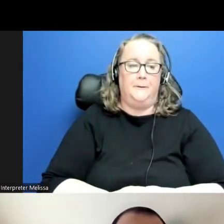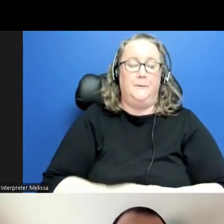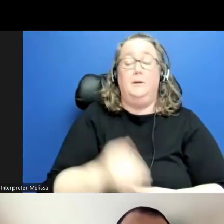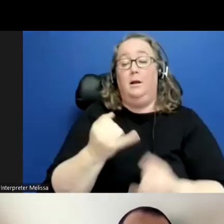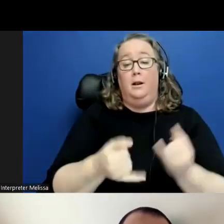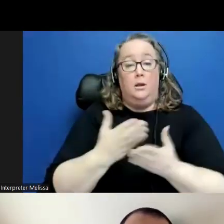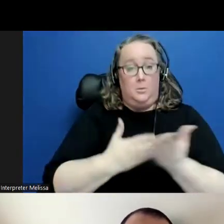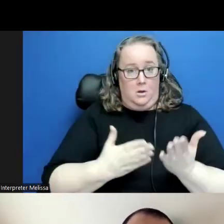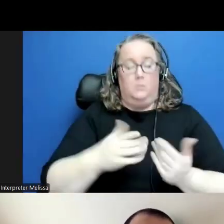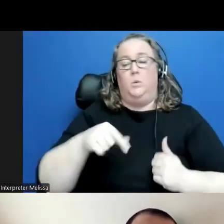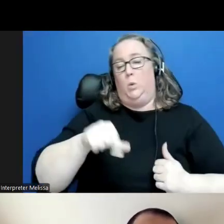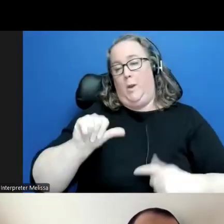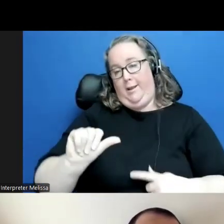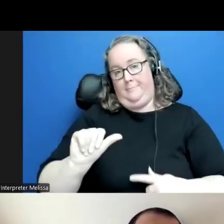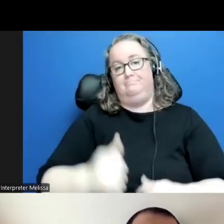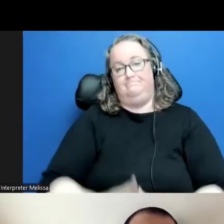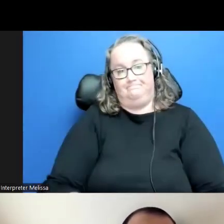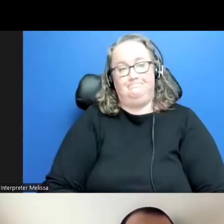questions.